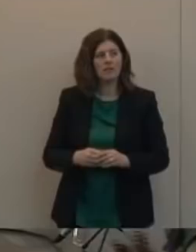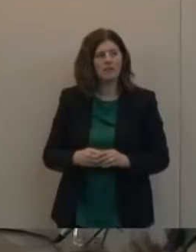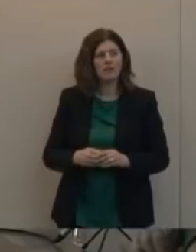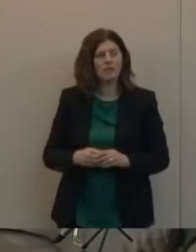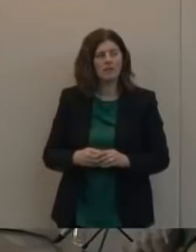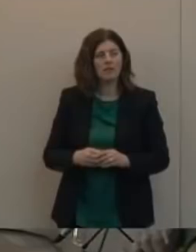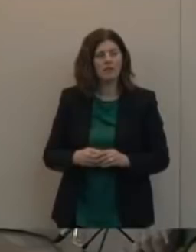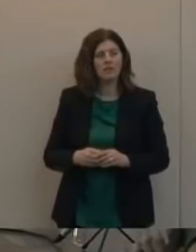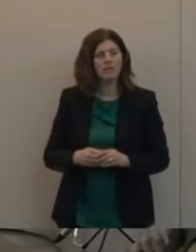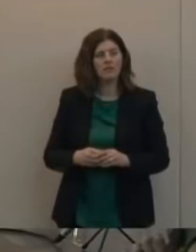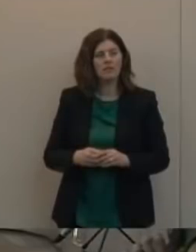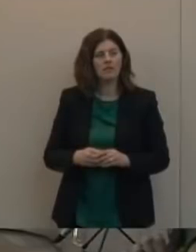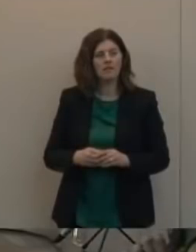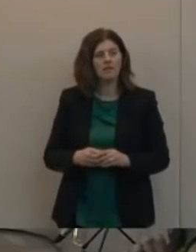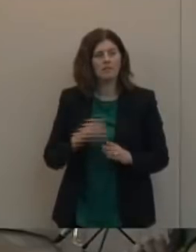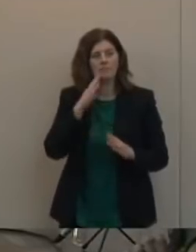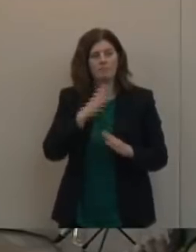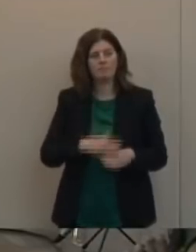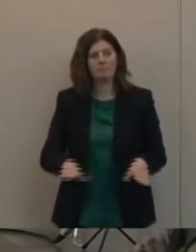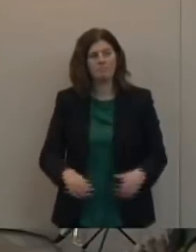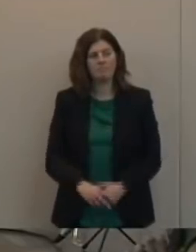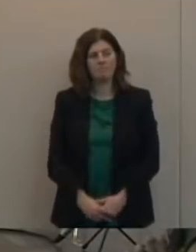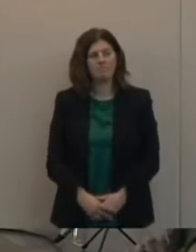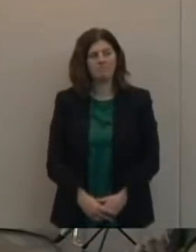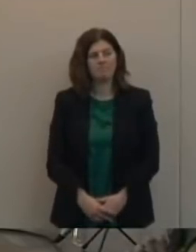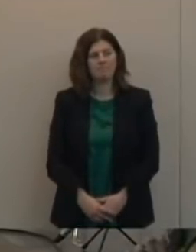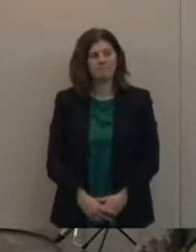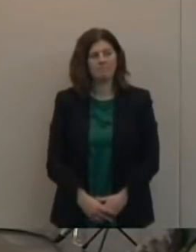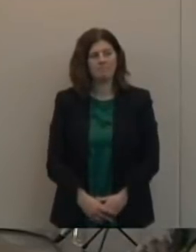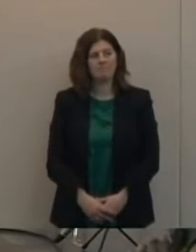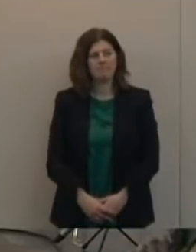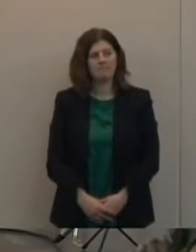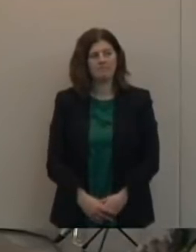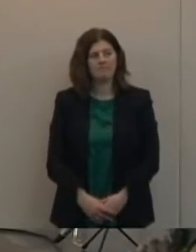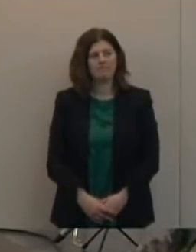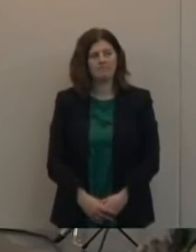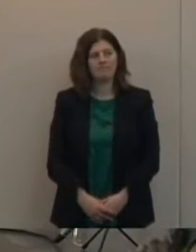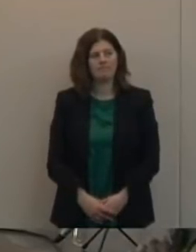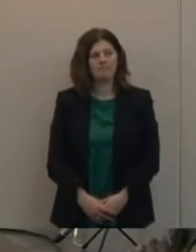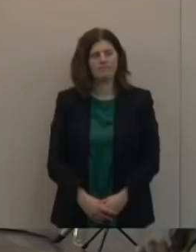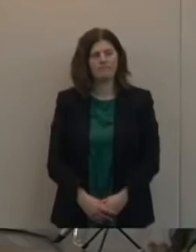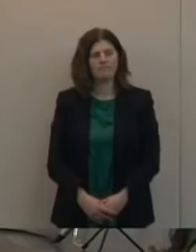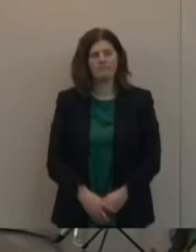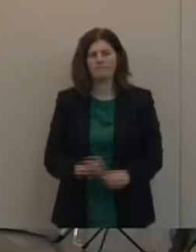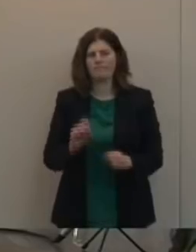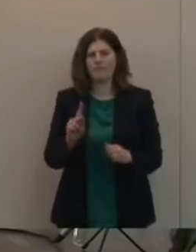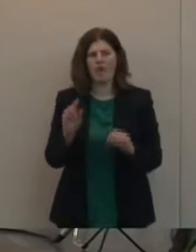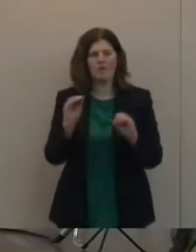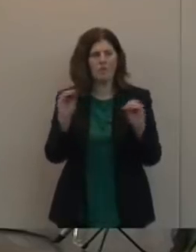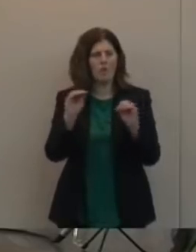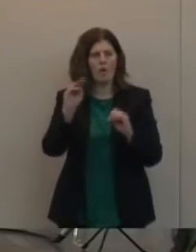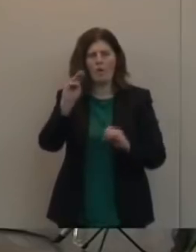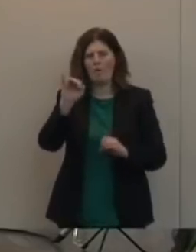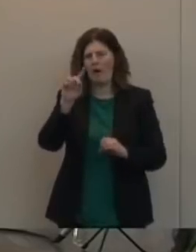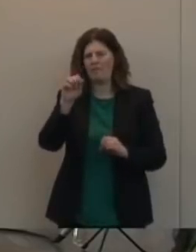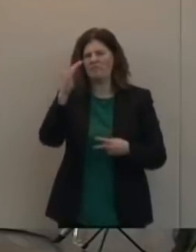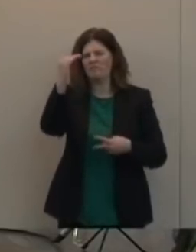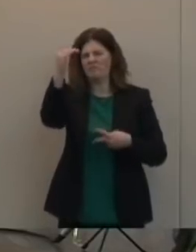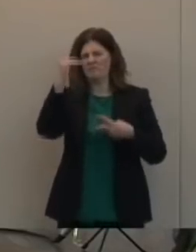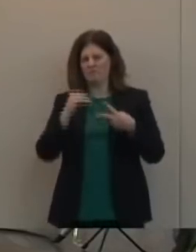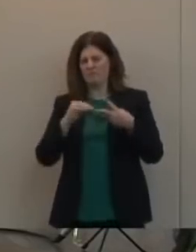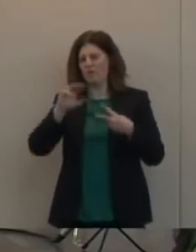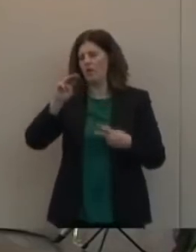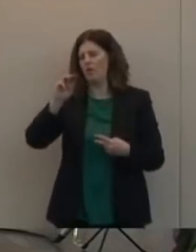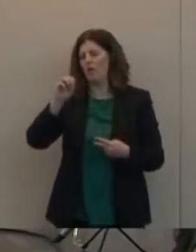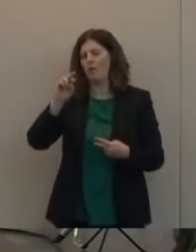Okay. We don't have Maida. I'm going to go to Morgan Lee with